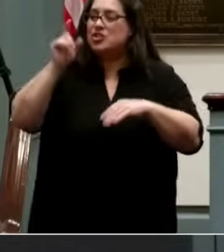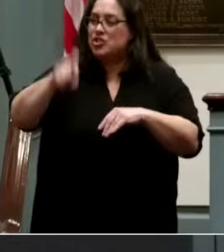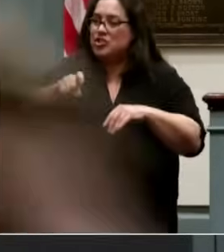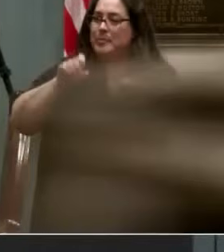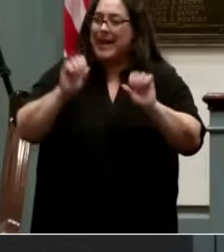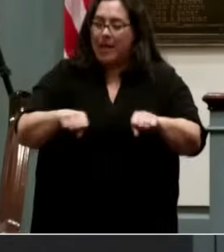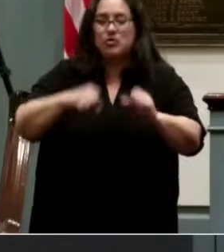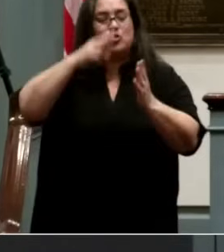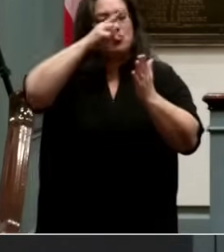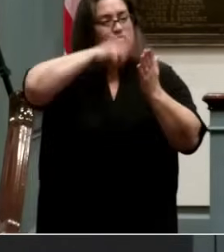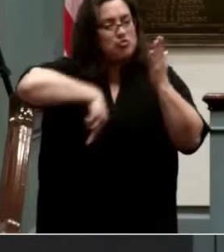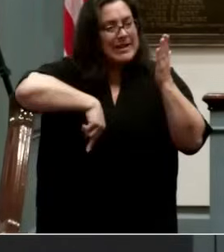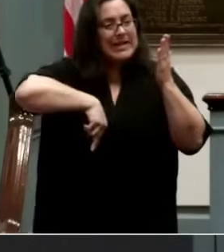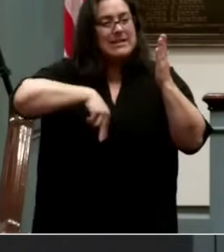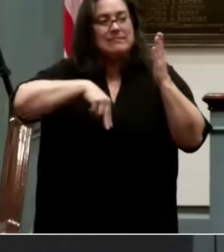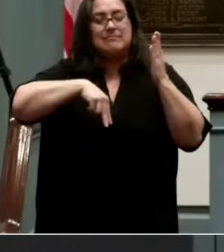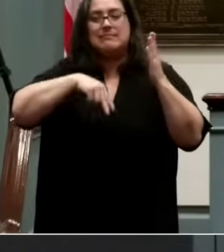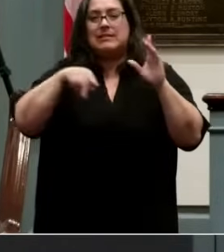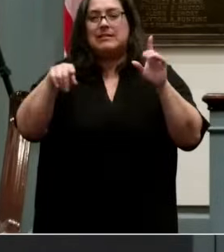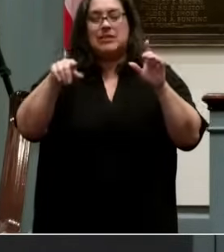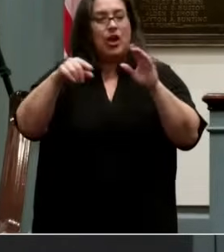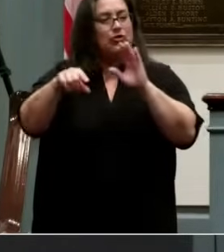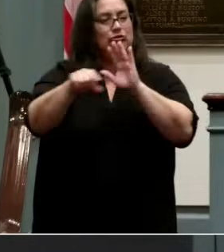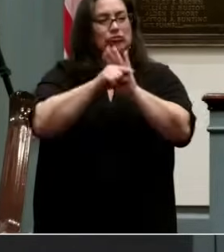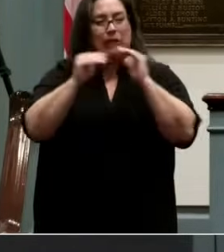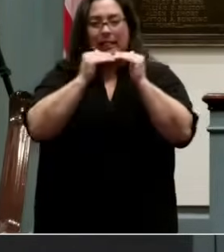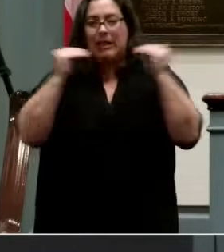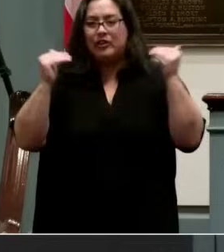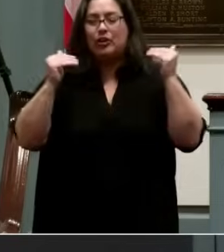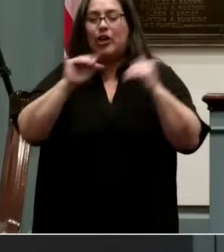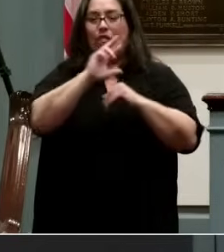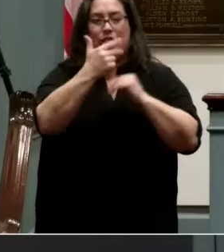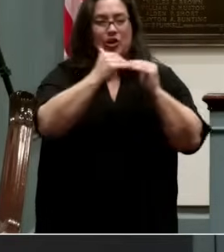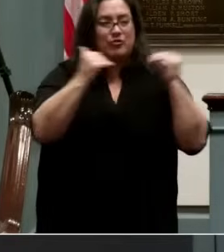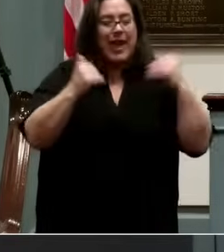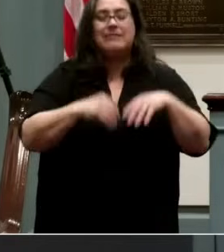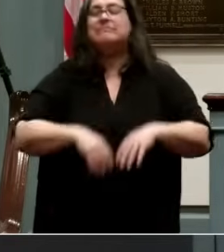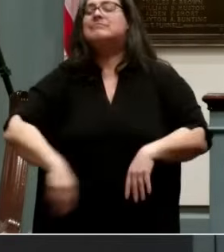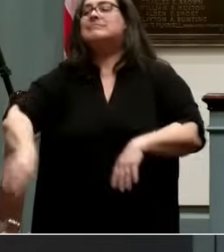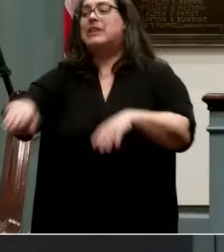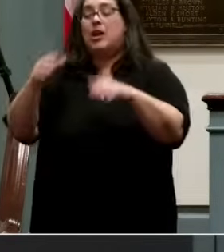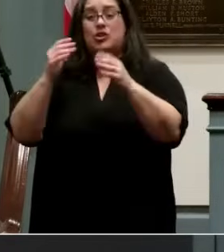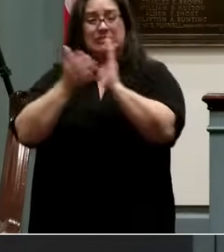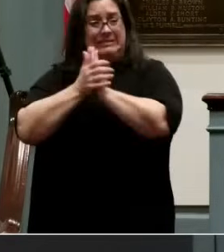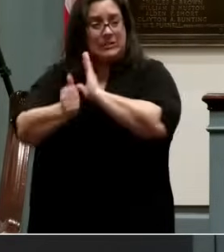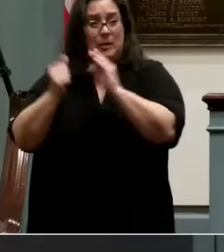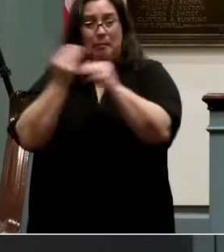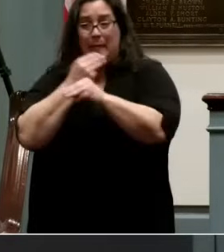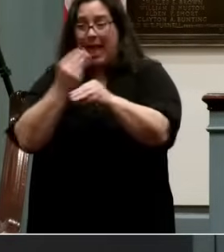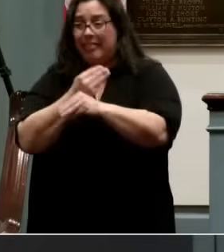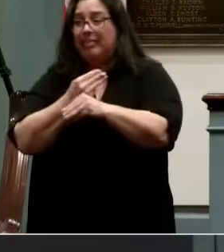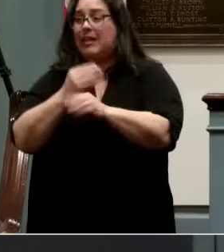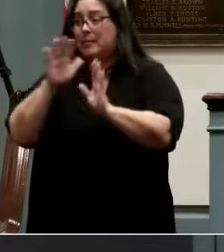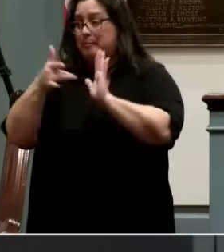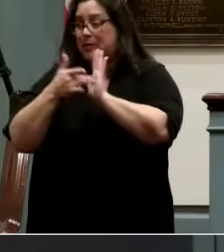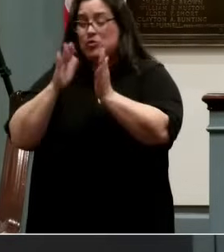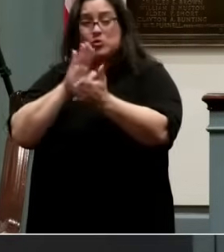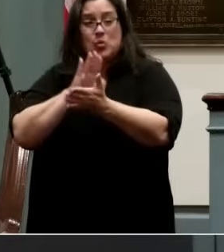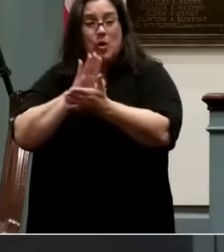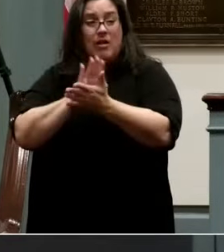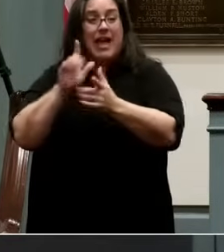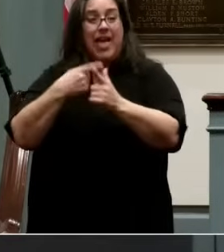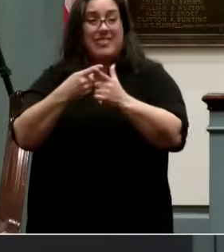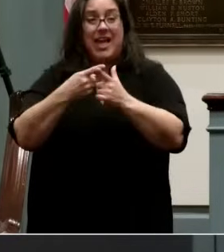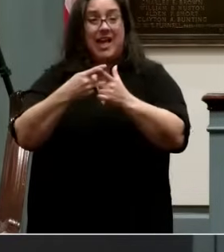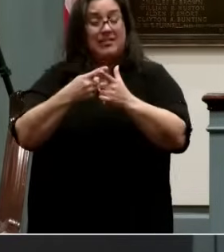read at grade level by 3rd grade, be proficient in math by middle school, and graduate high school ready for college or